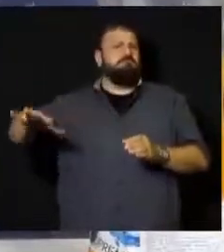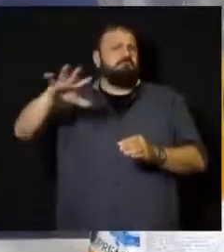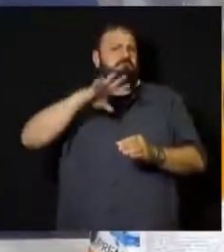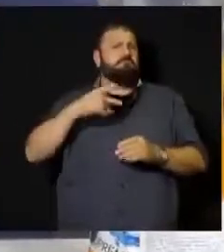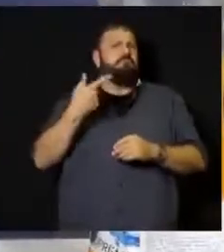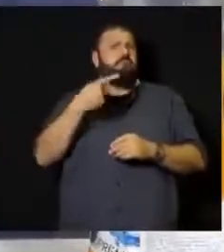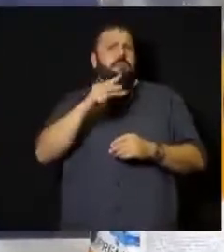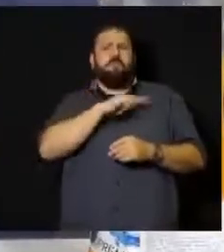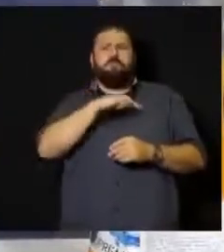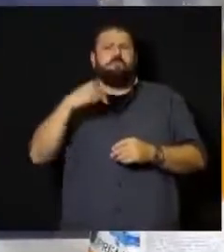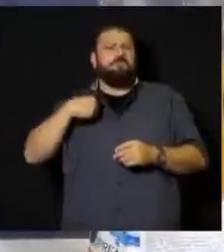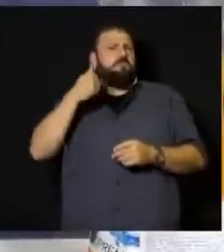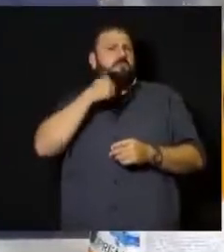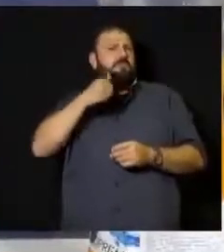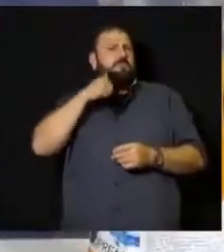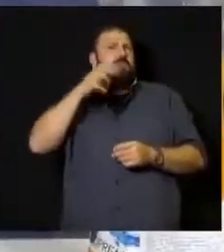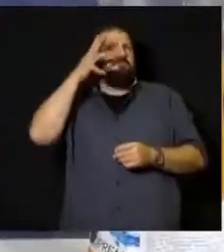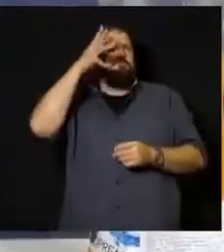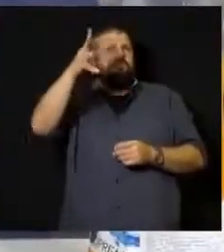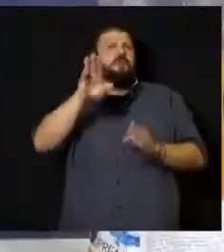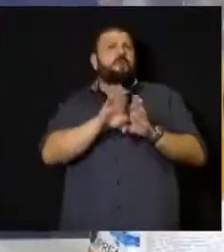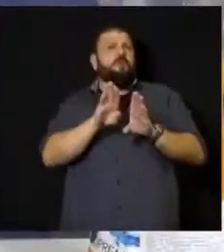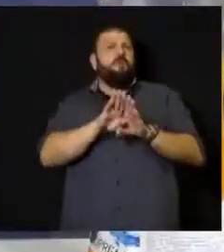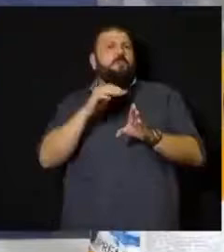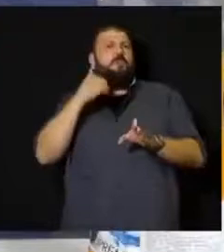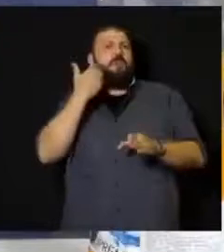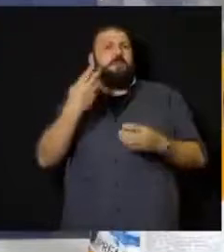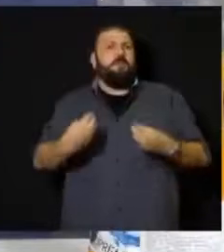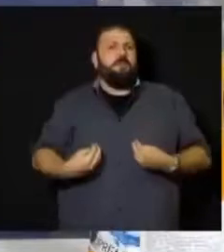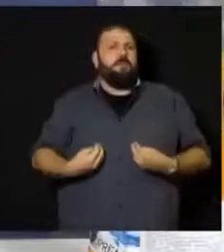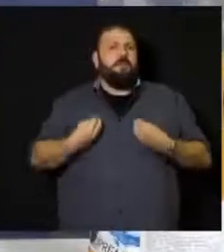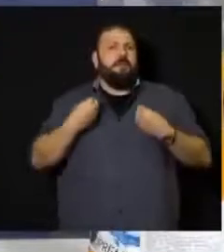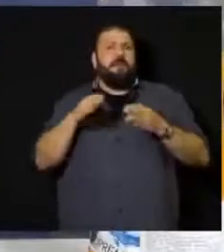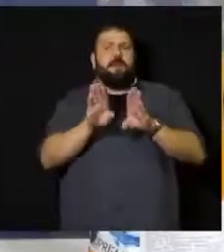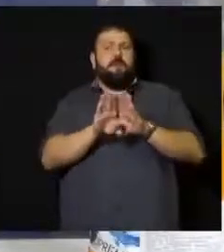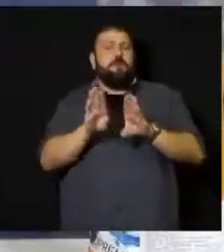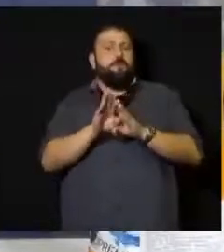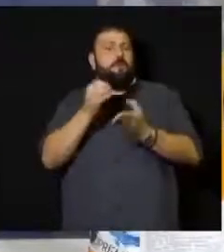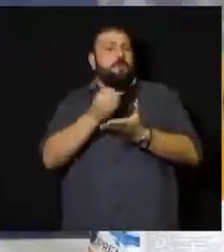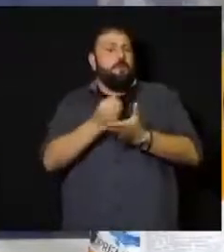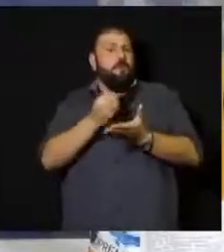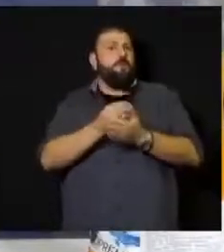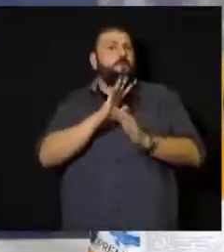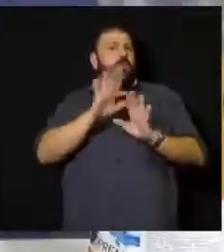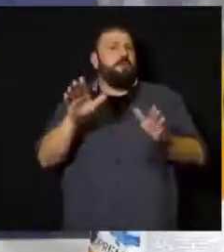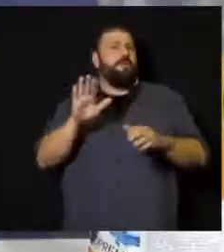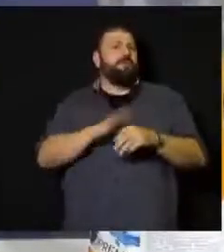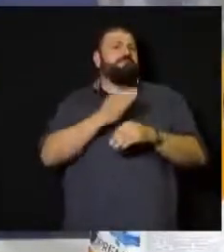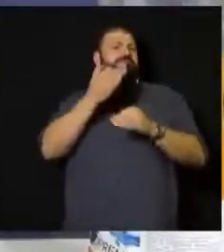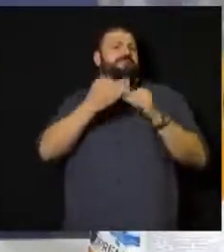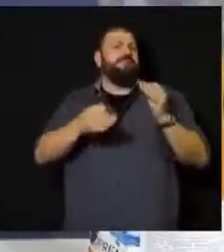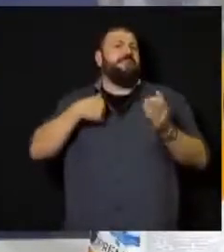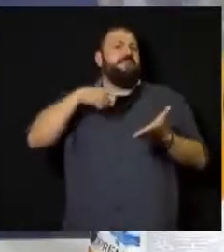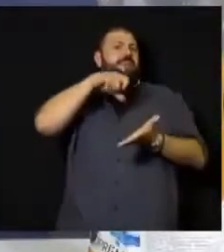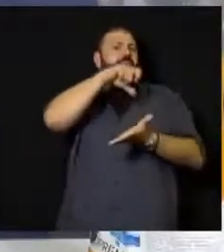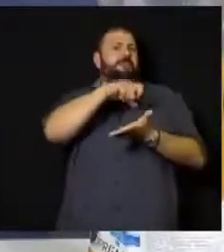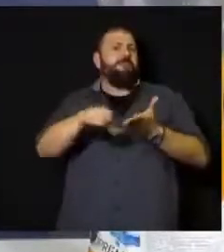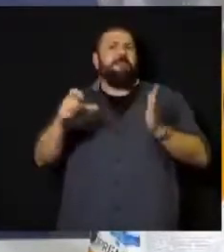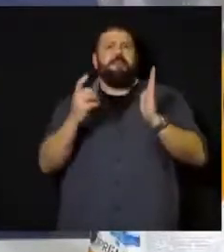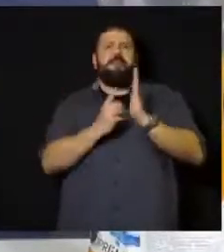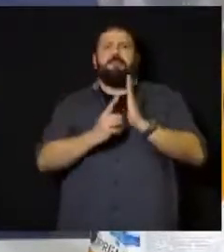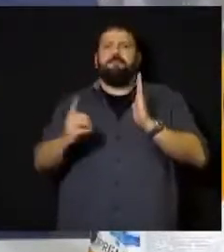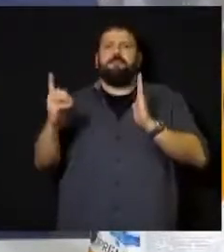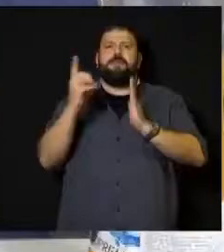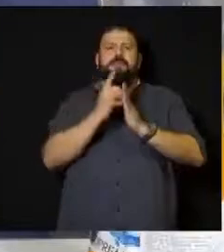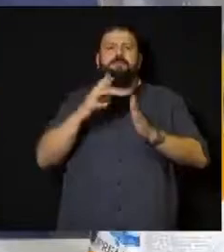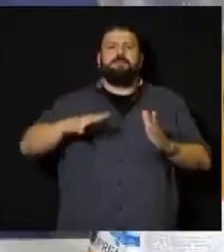together. But we also visualized we always visualized where we wanted to live as Gold Supreme. We were able to purchase our own apartment